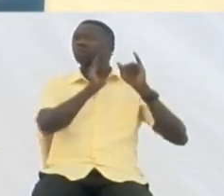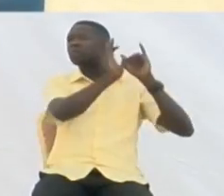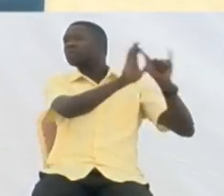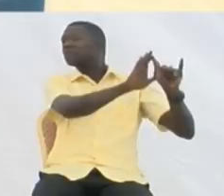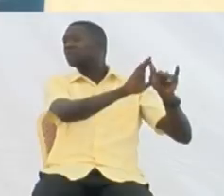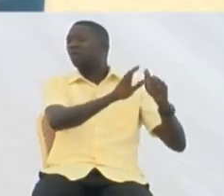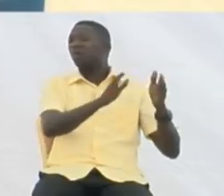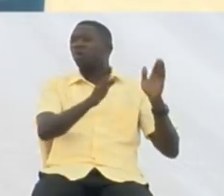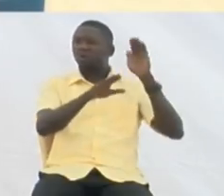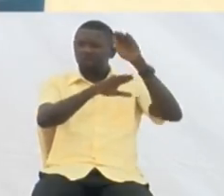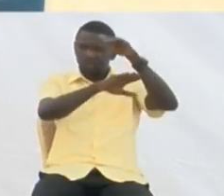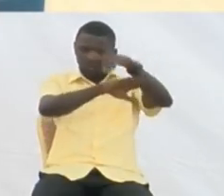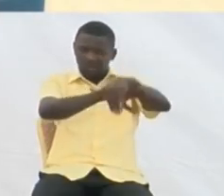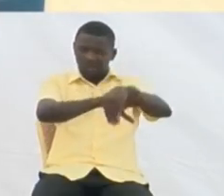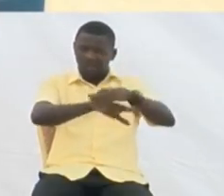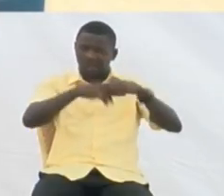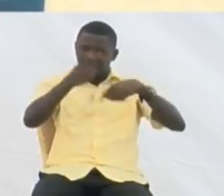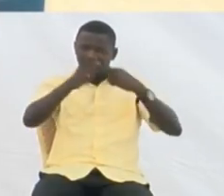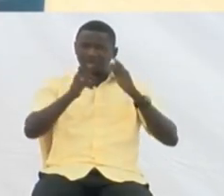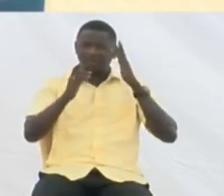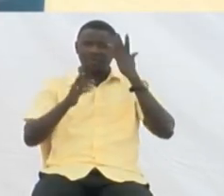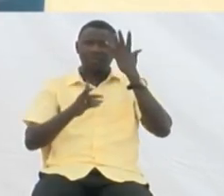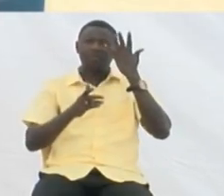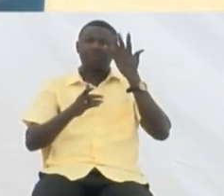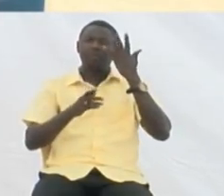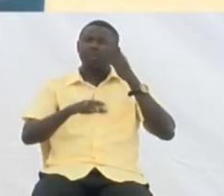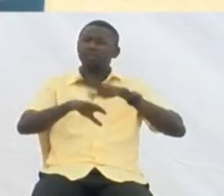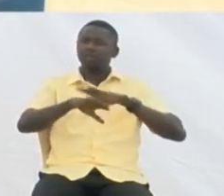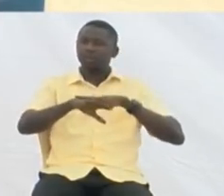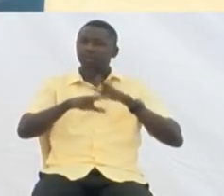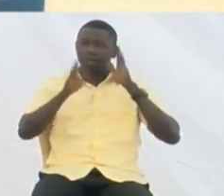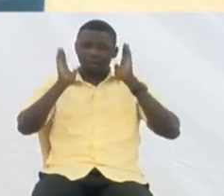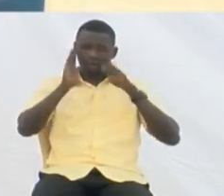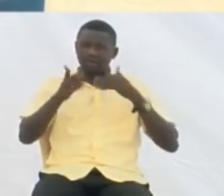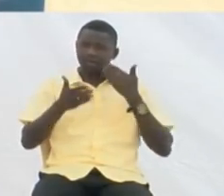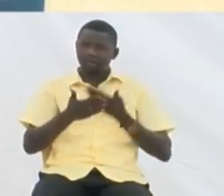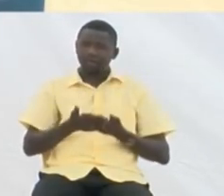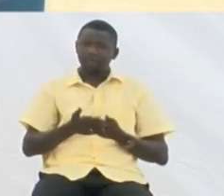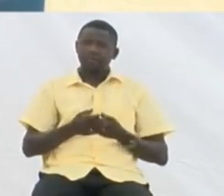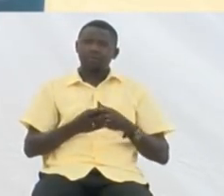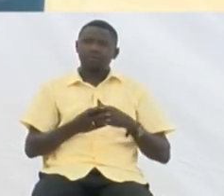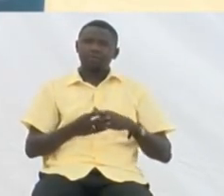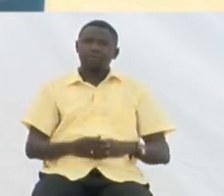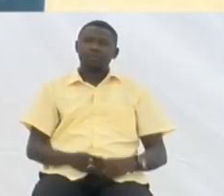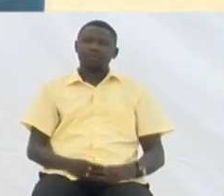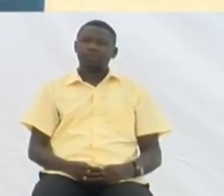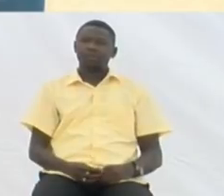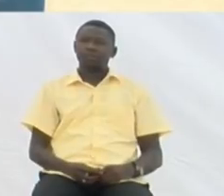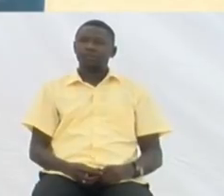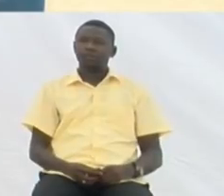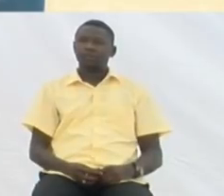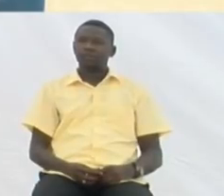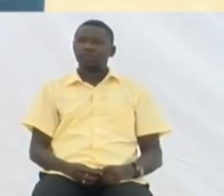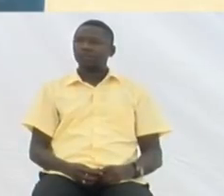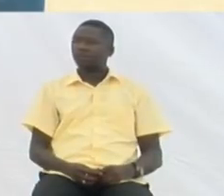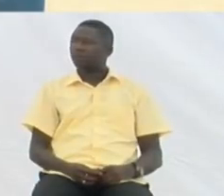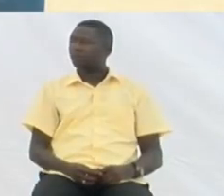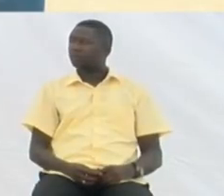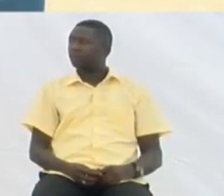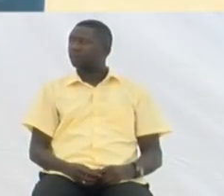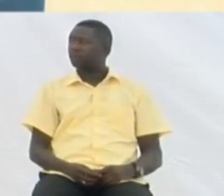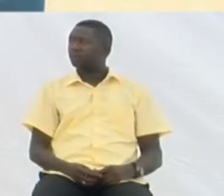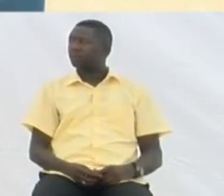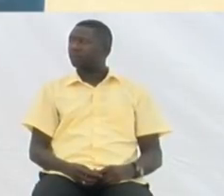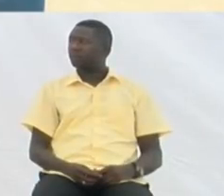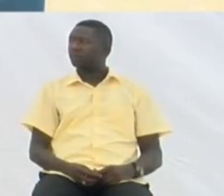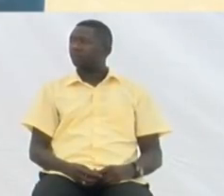there until after the 5 o'clock prayers. I told them that